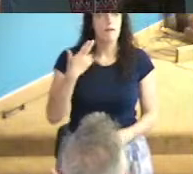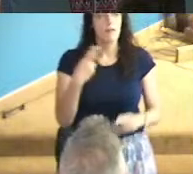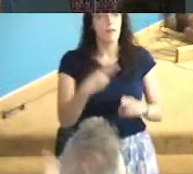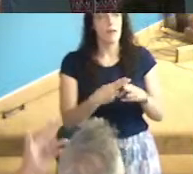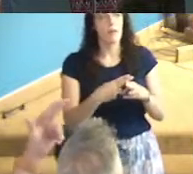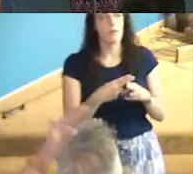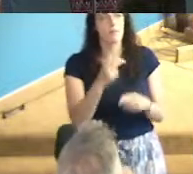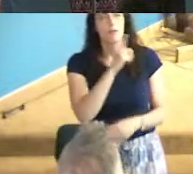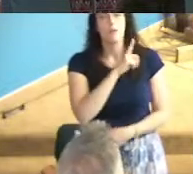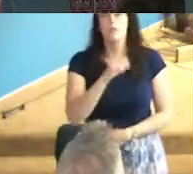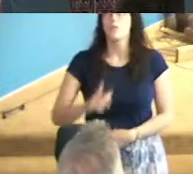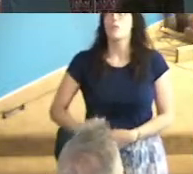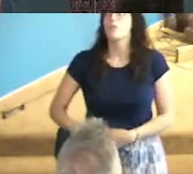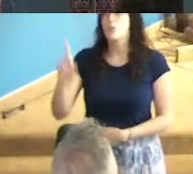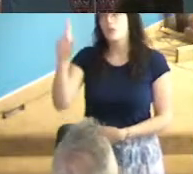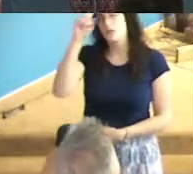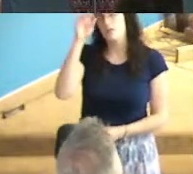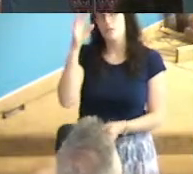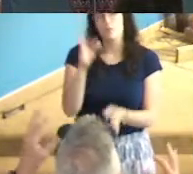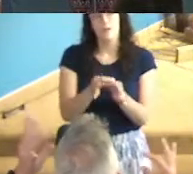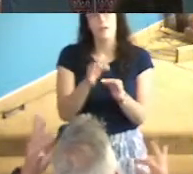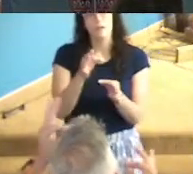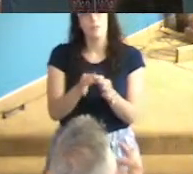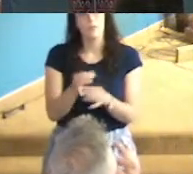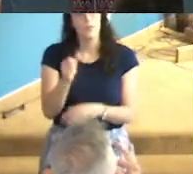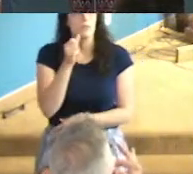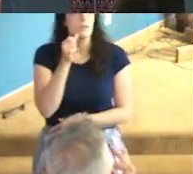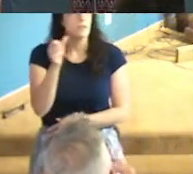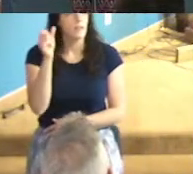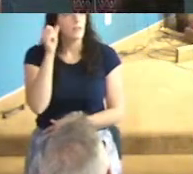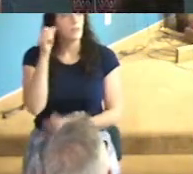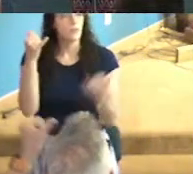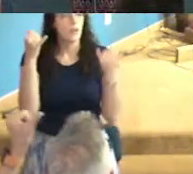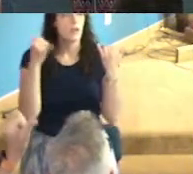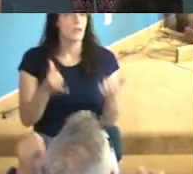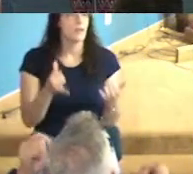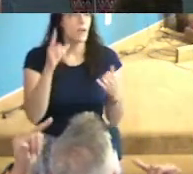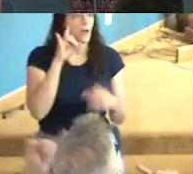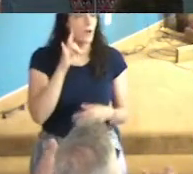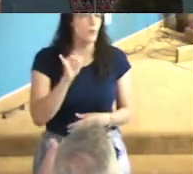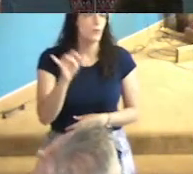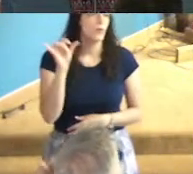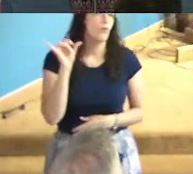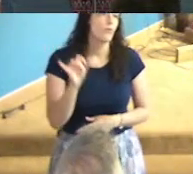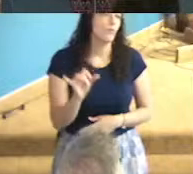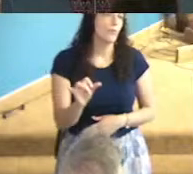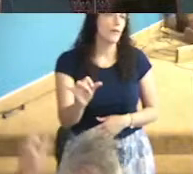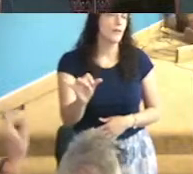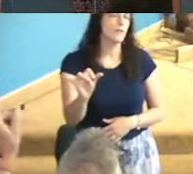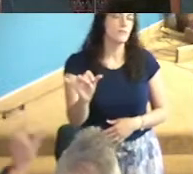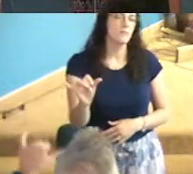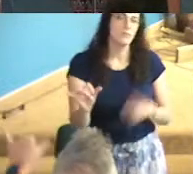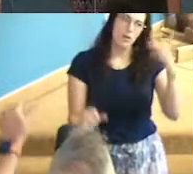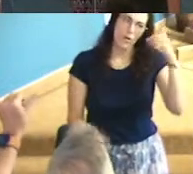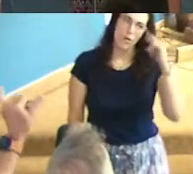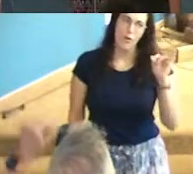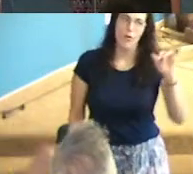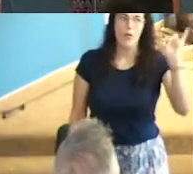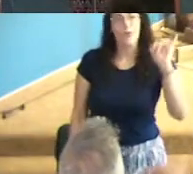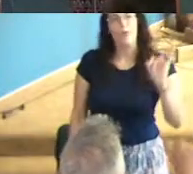me by name. The Lord is faithful yesterday, now, and